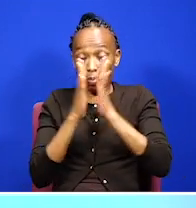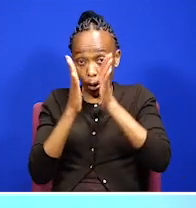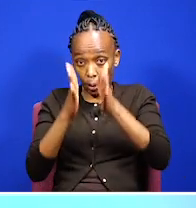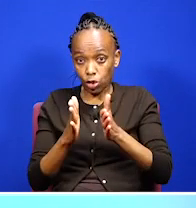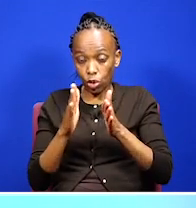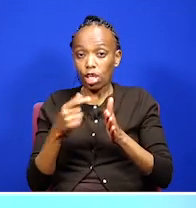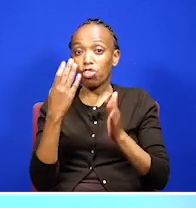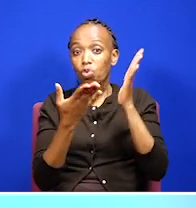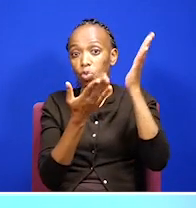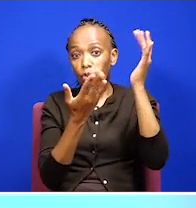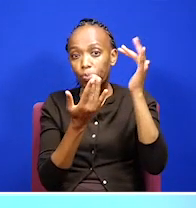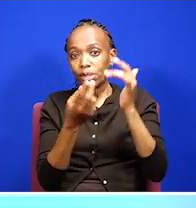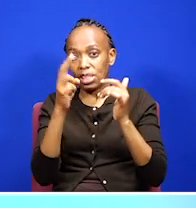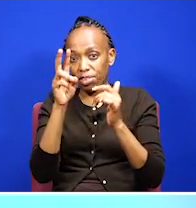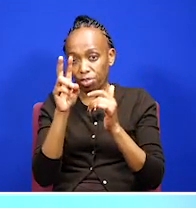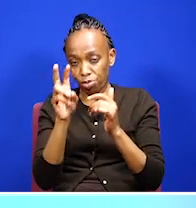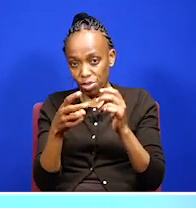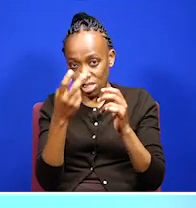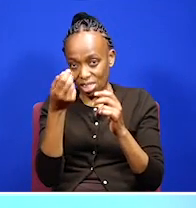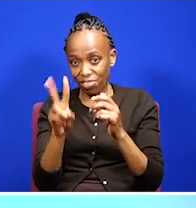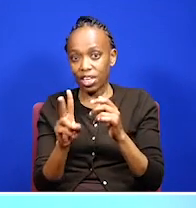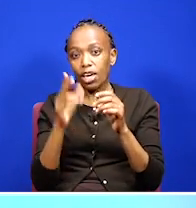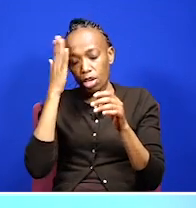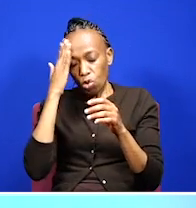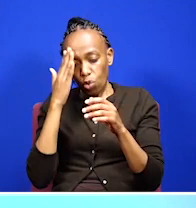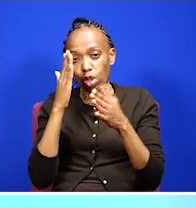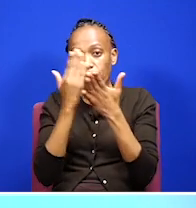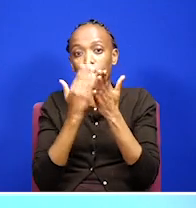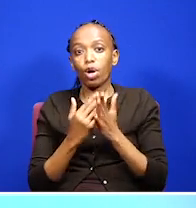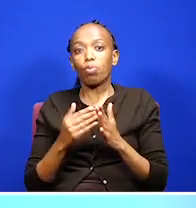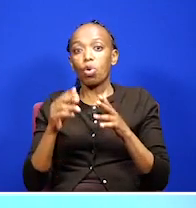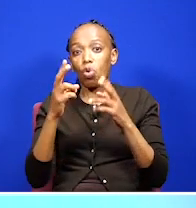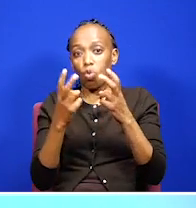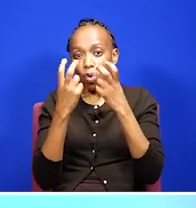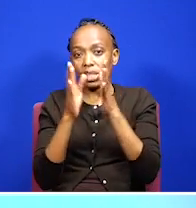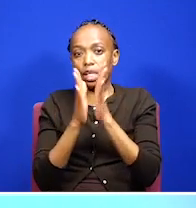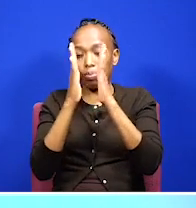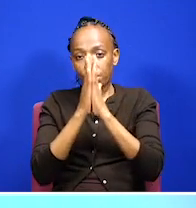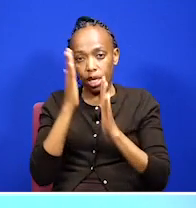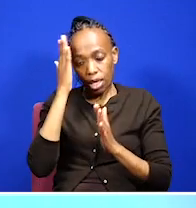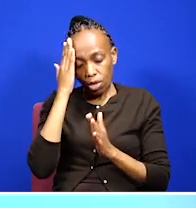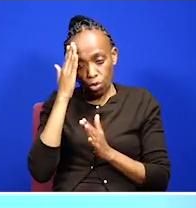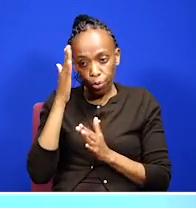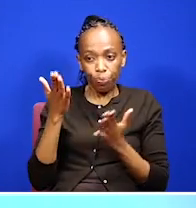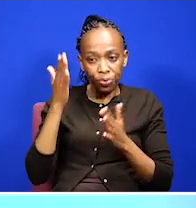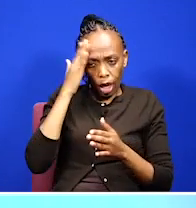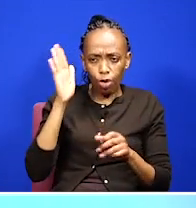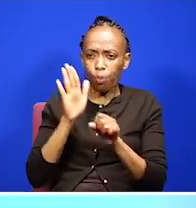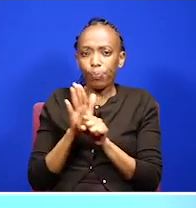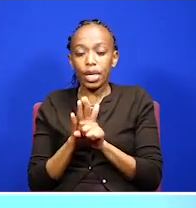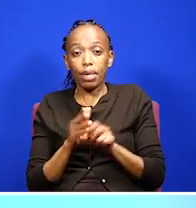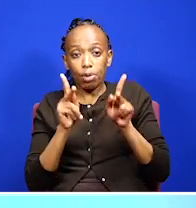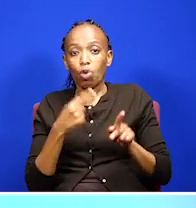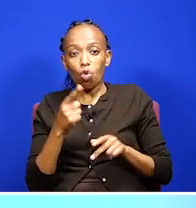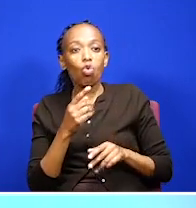watching Hope TV will know her program, Watch and Pray. And Mrs. Adoyo, I know a lot of people who watch